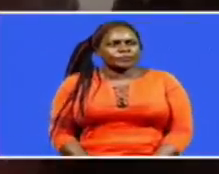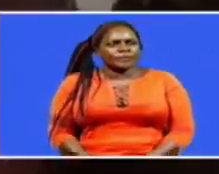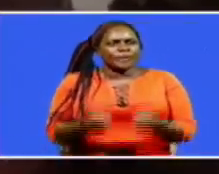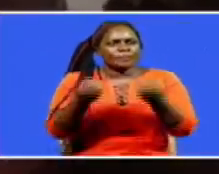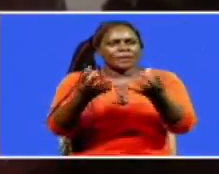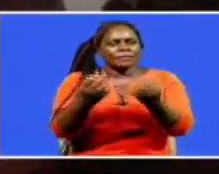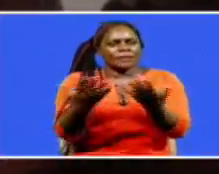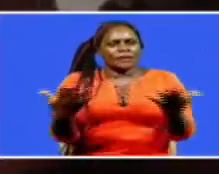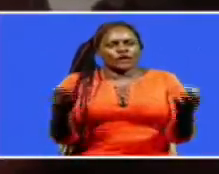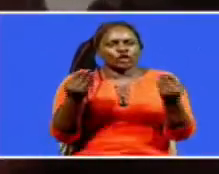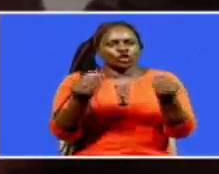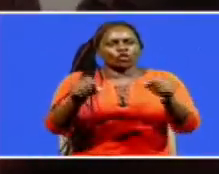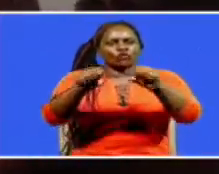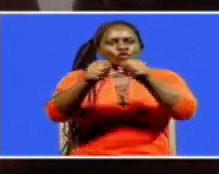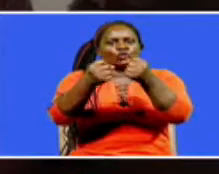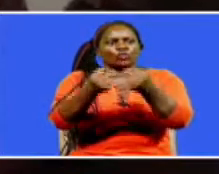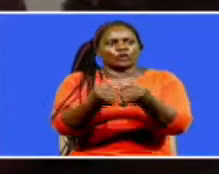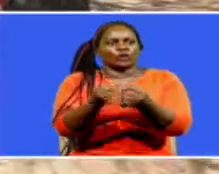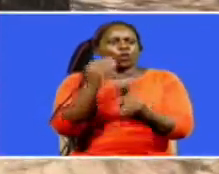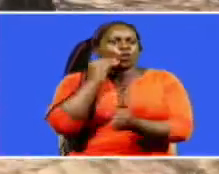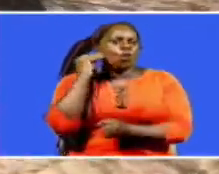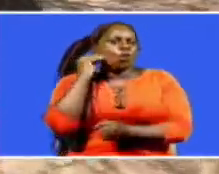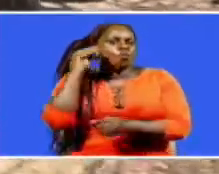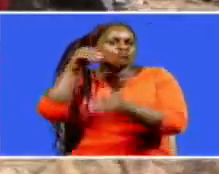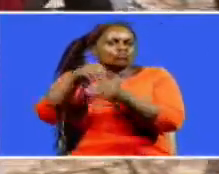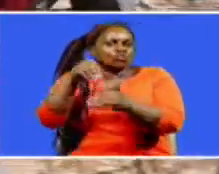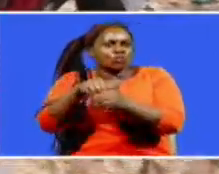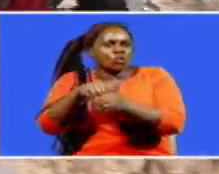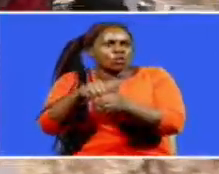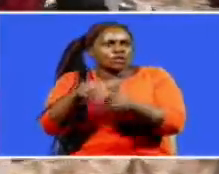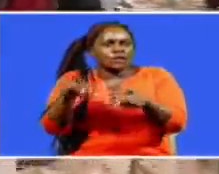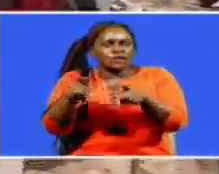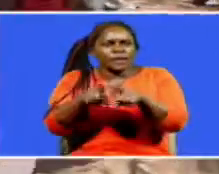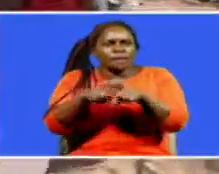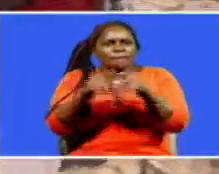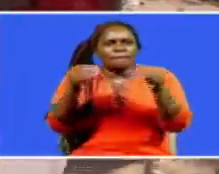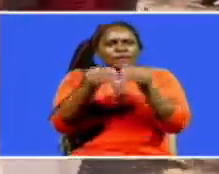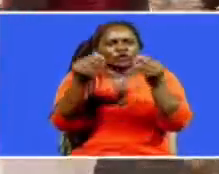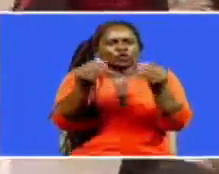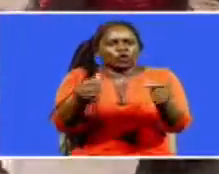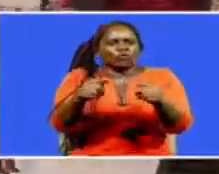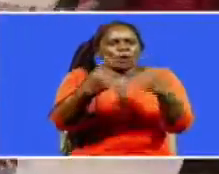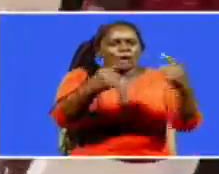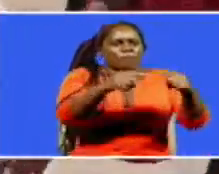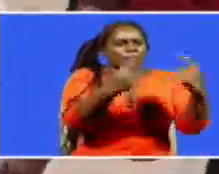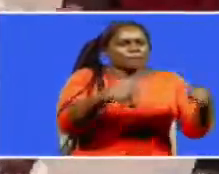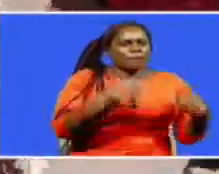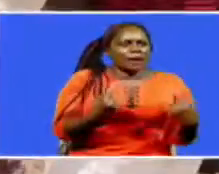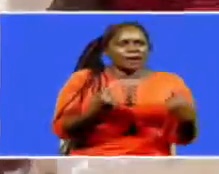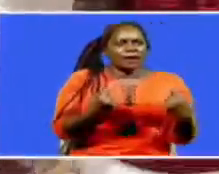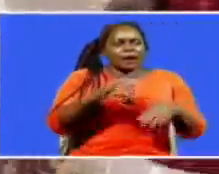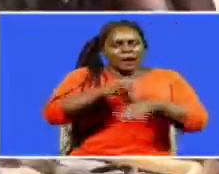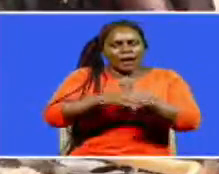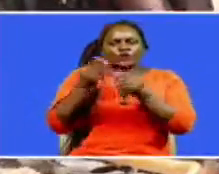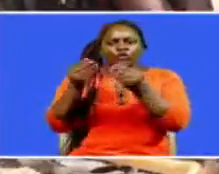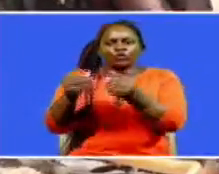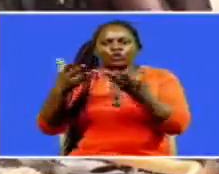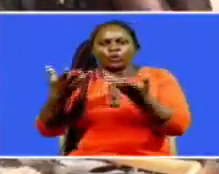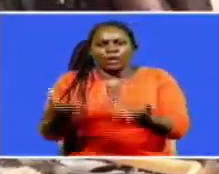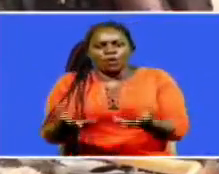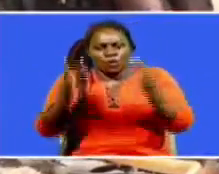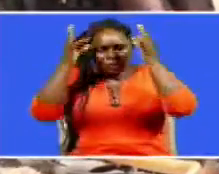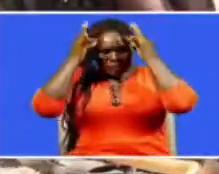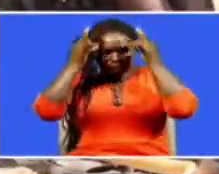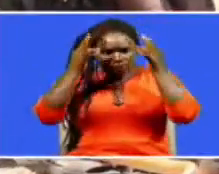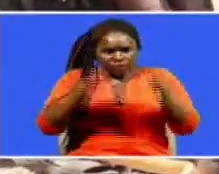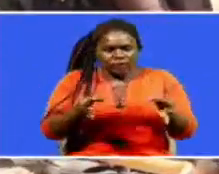Many things are solved socially and within homes. Elders often meet and resolve various conflicts by offering solutions, the